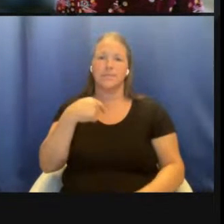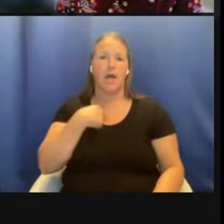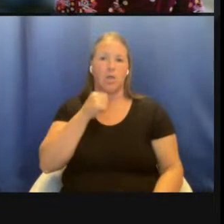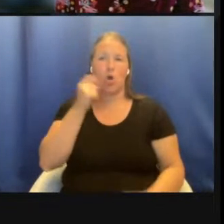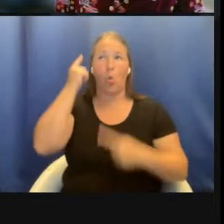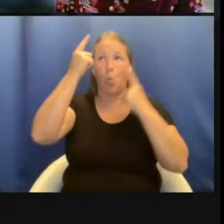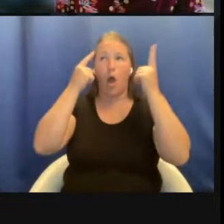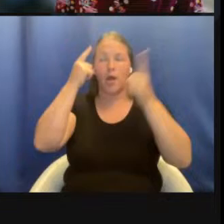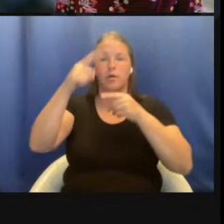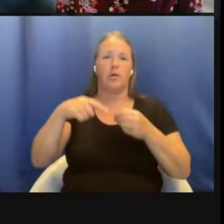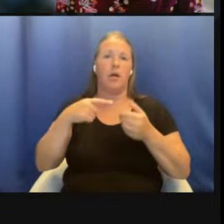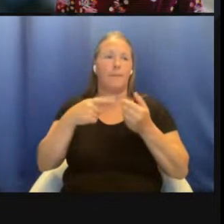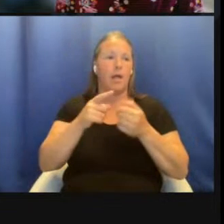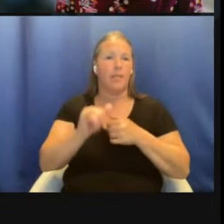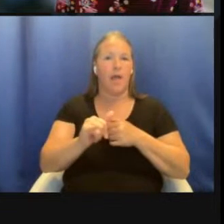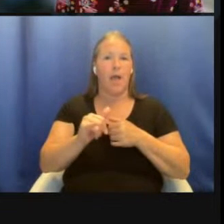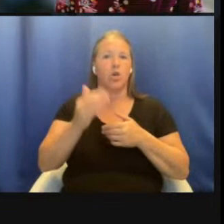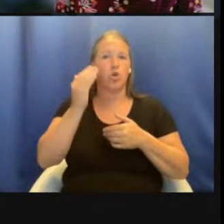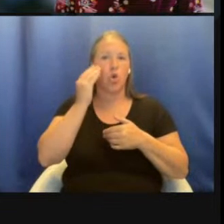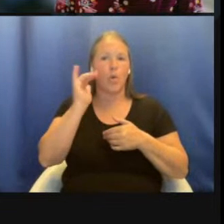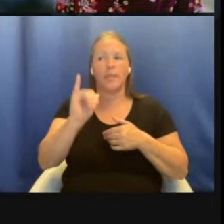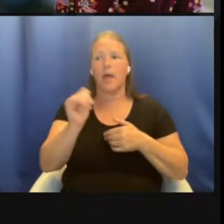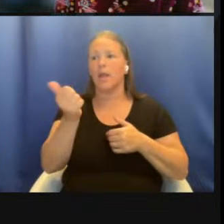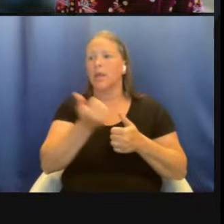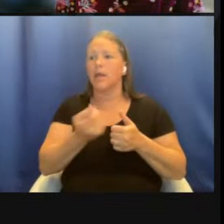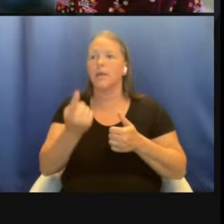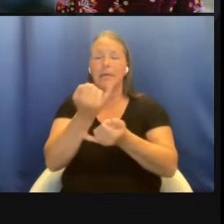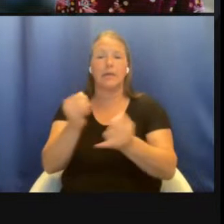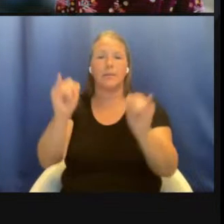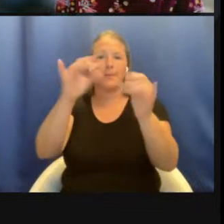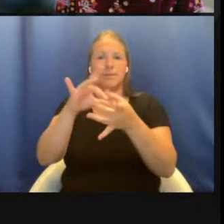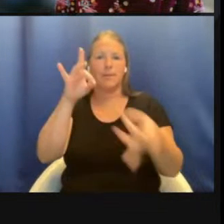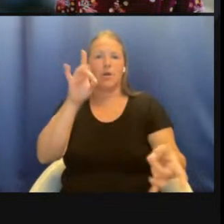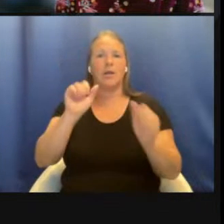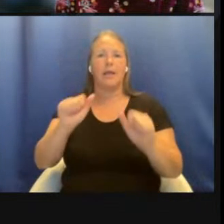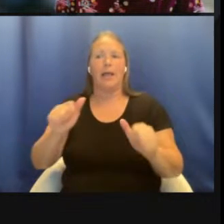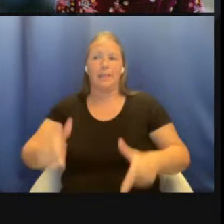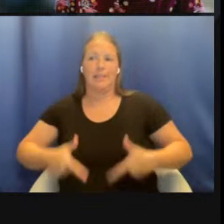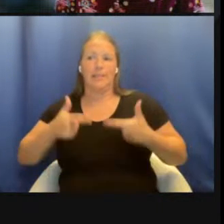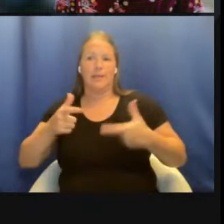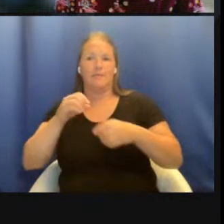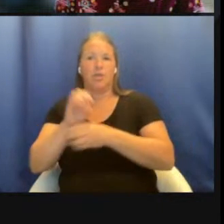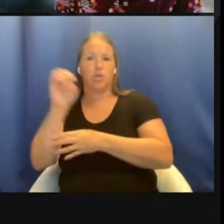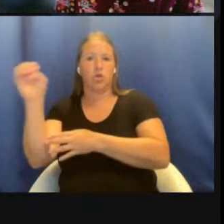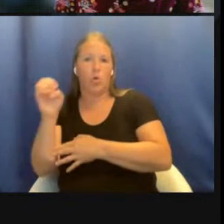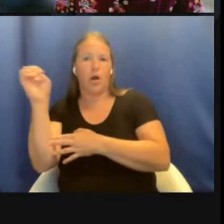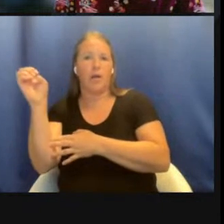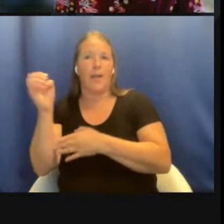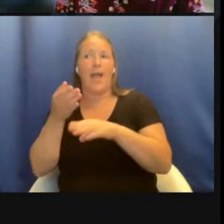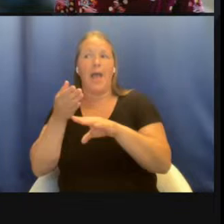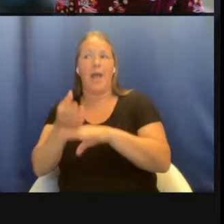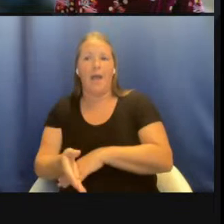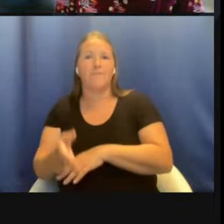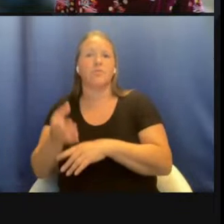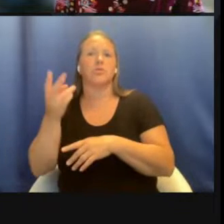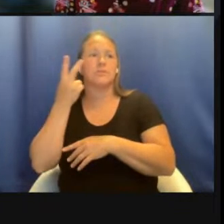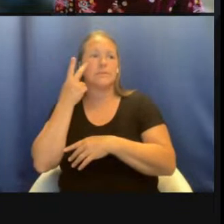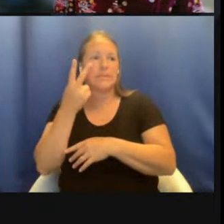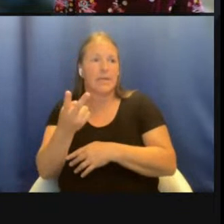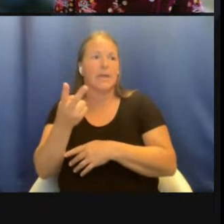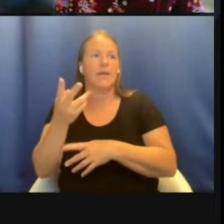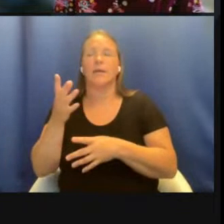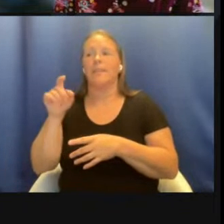in Europe after having seen and experienced the happy state of this country compared with that of any other world," end quote.